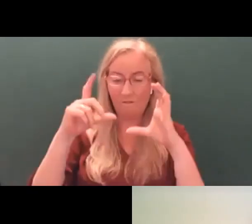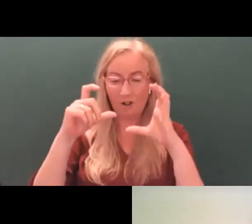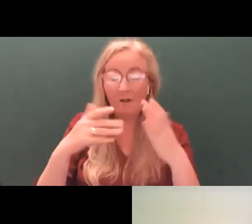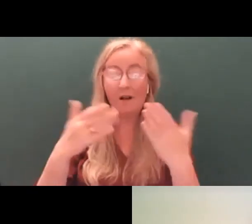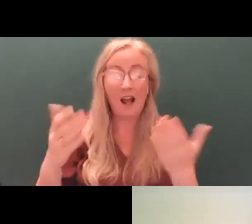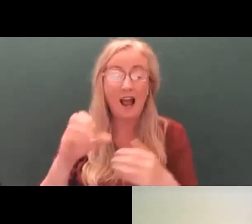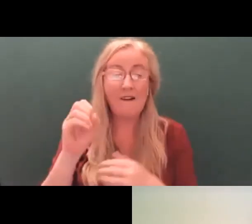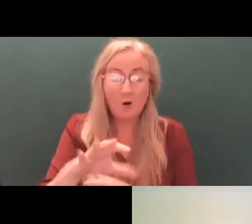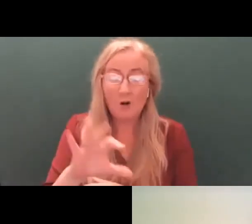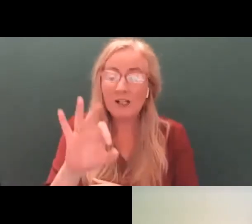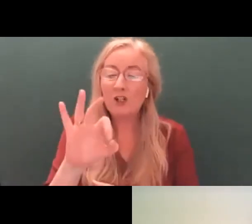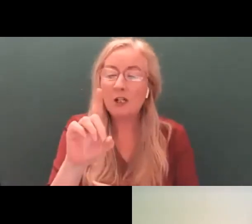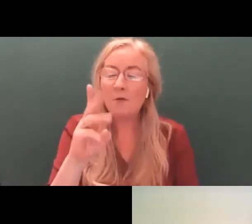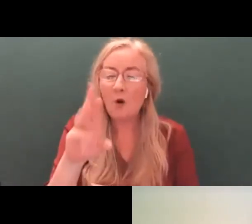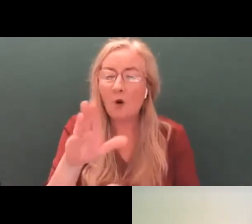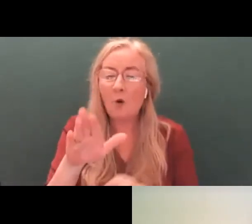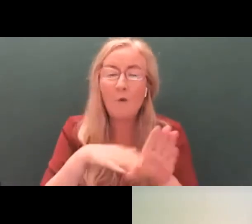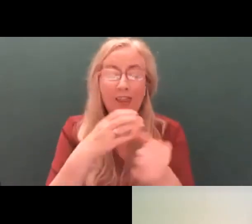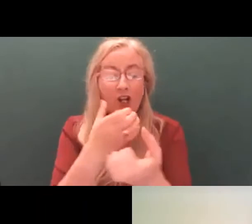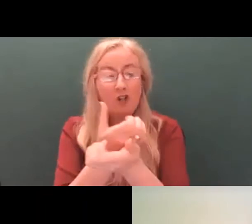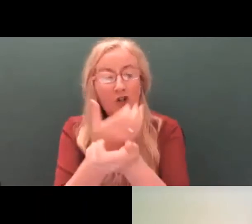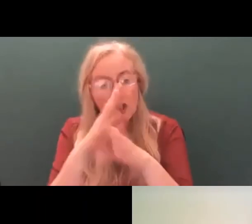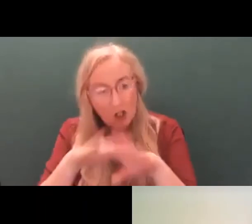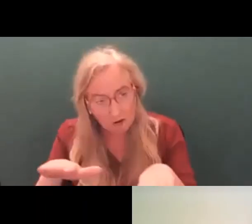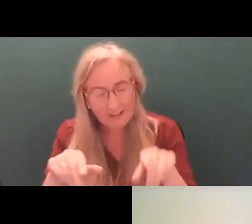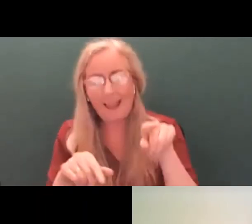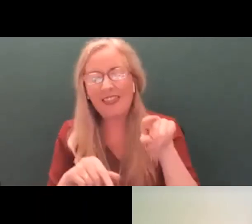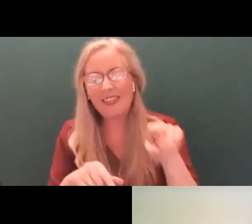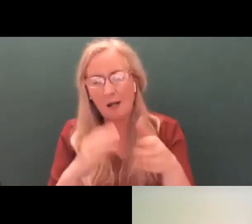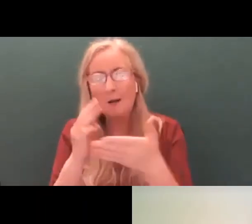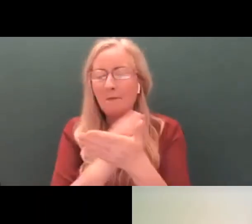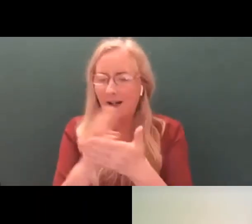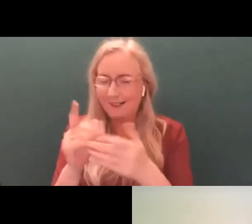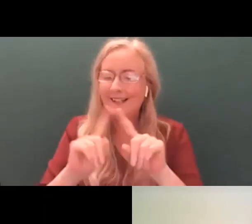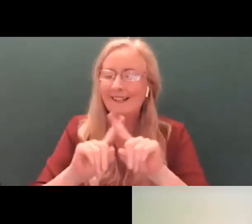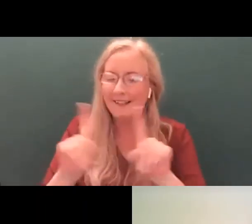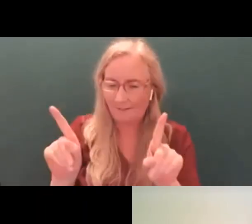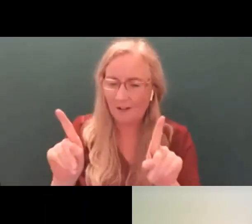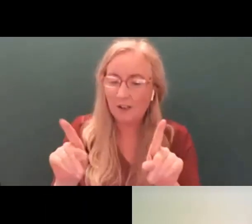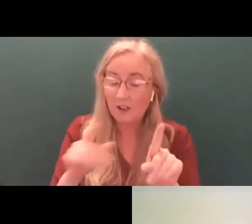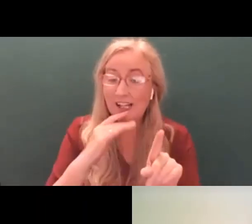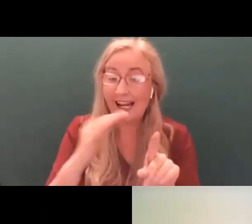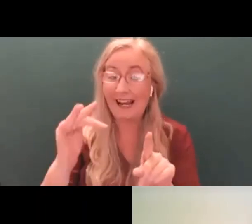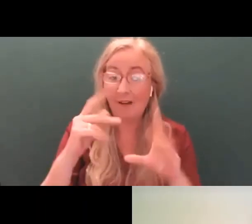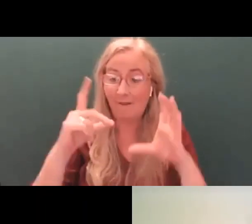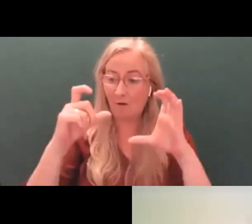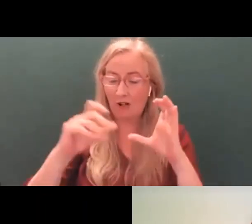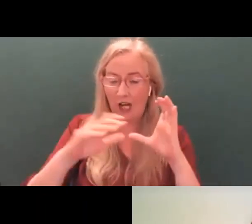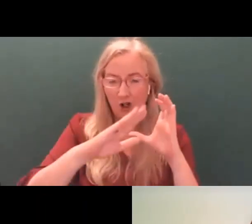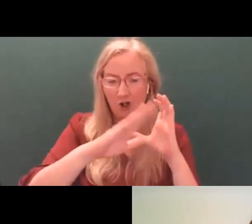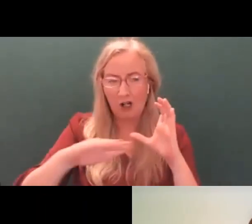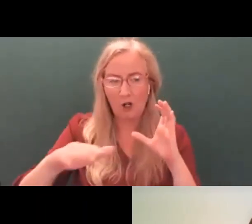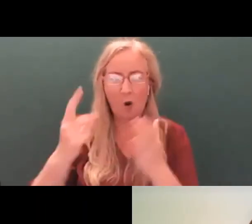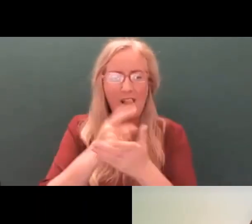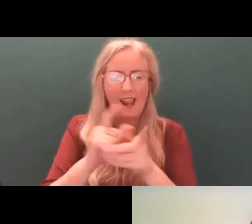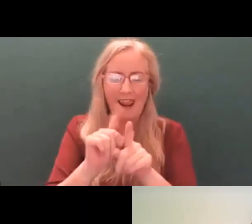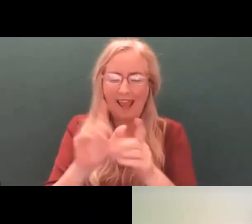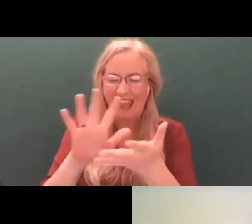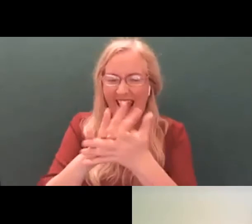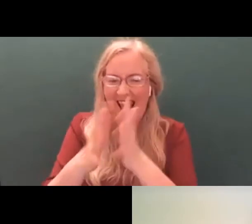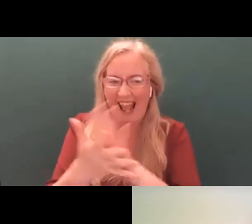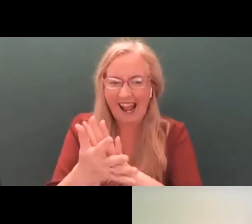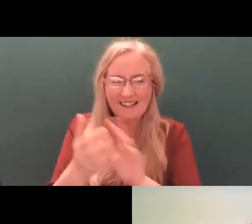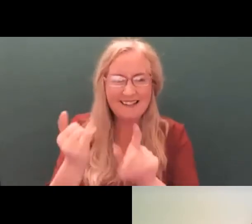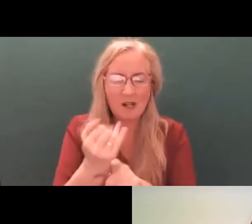issues around children are completely different, so obviously if we're usually taking photographs of children, it would usually only be their hands or something like that in the